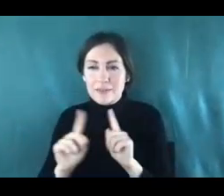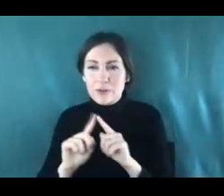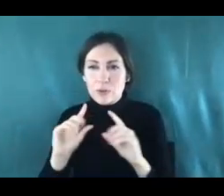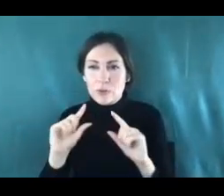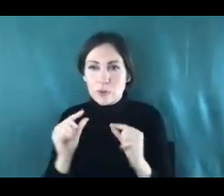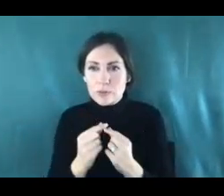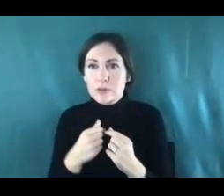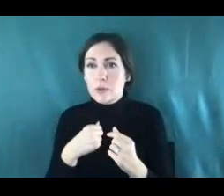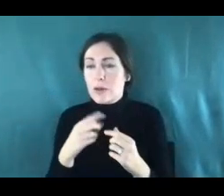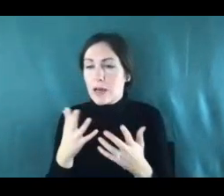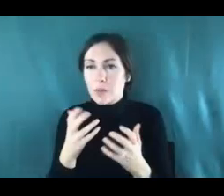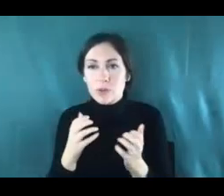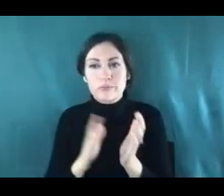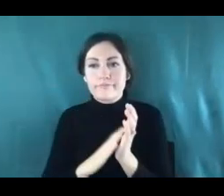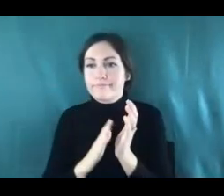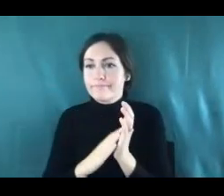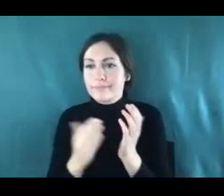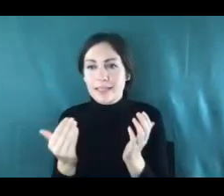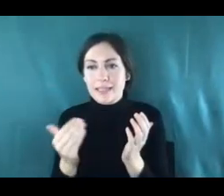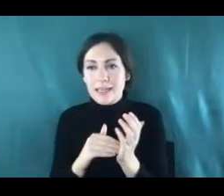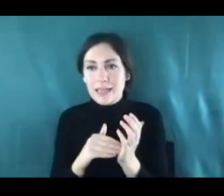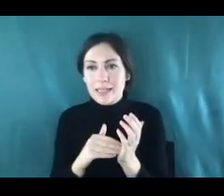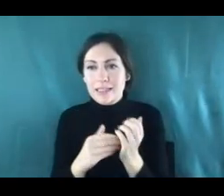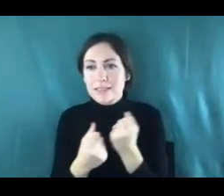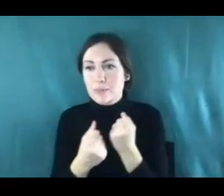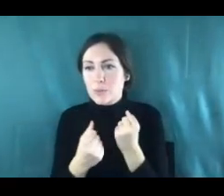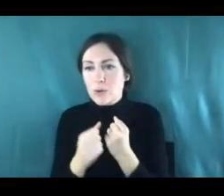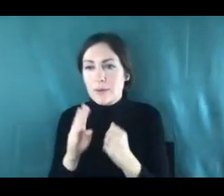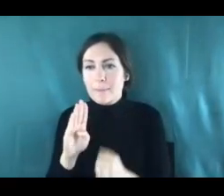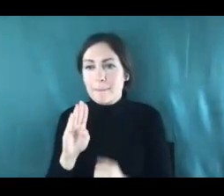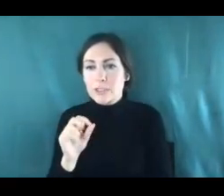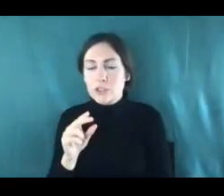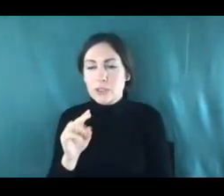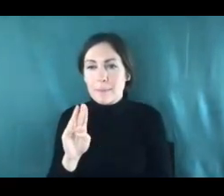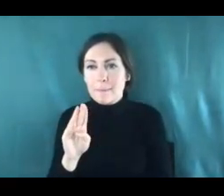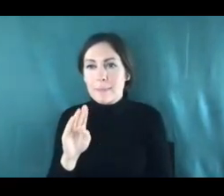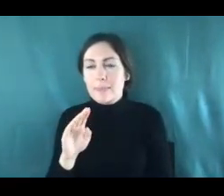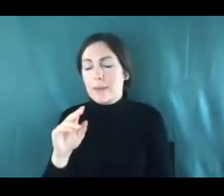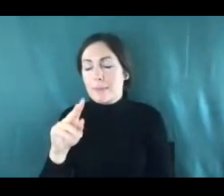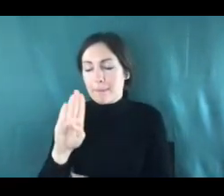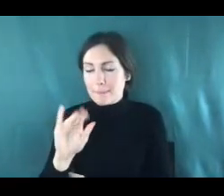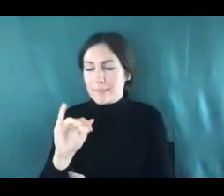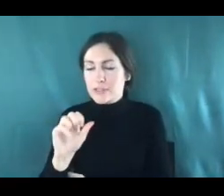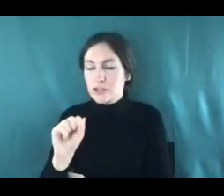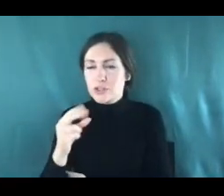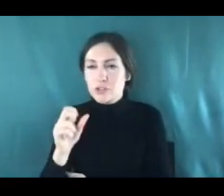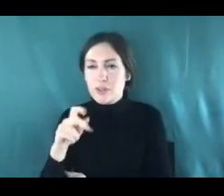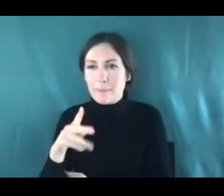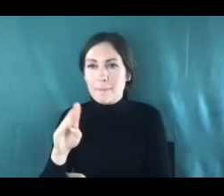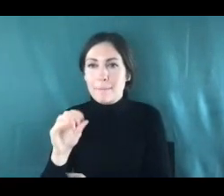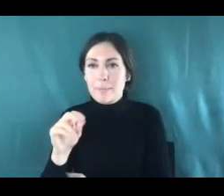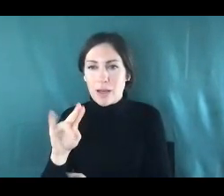Bonnie Radden's statement of just wow. There's a ton of work that you're doing, so we really